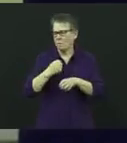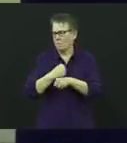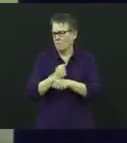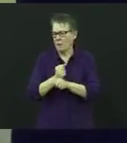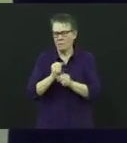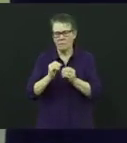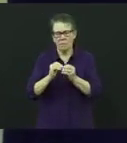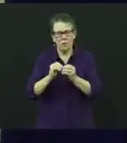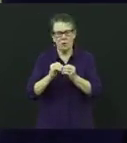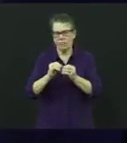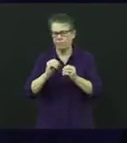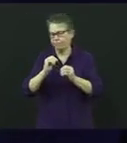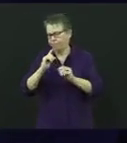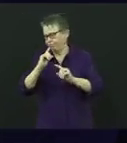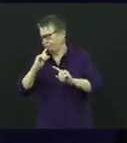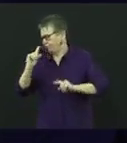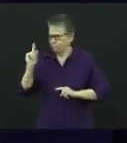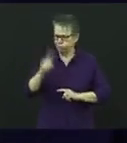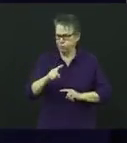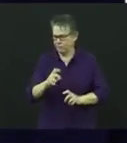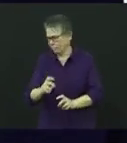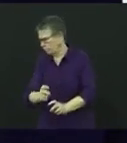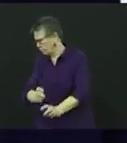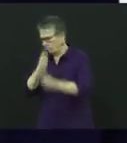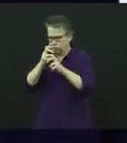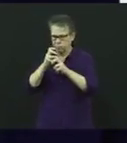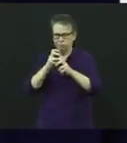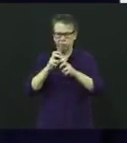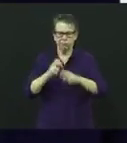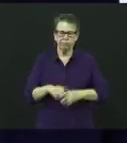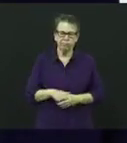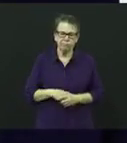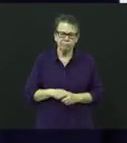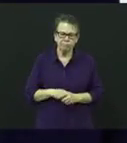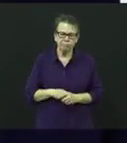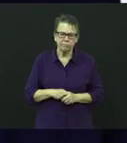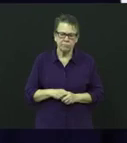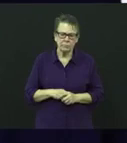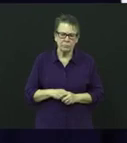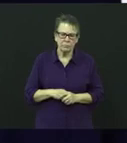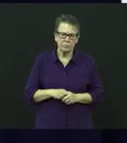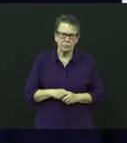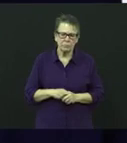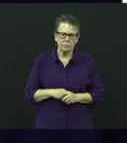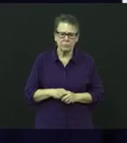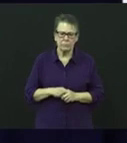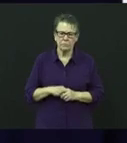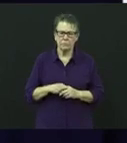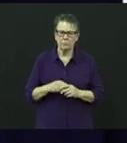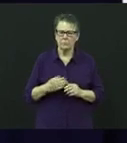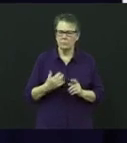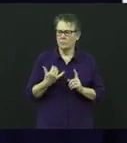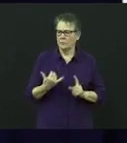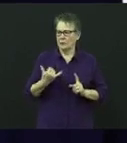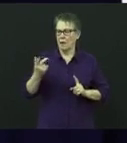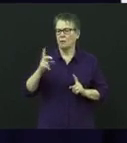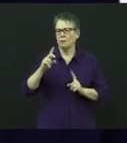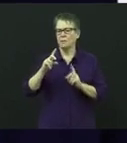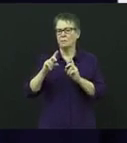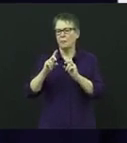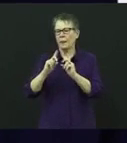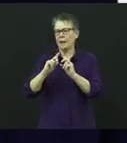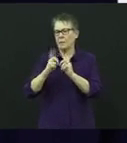the number of cases of COVID-19 in our state continues to rise, and they continue to rise quickly.